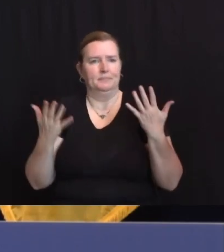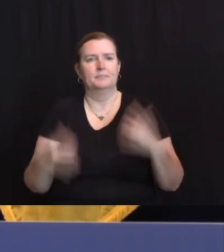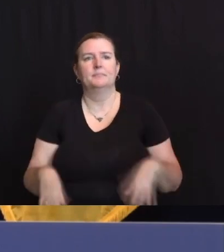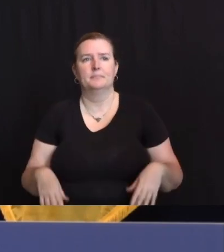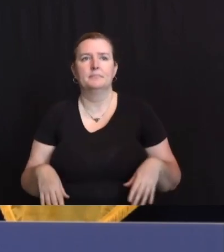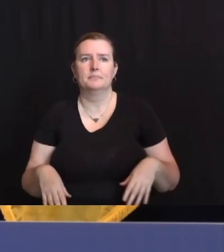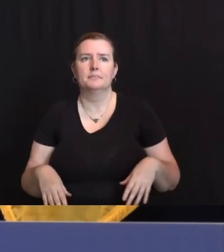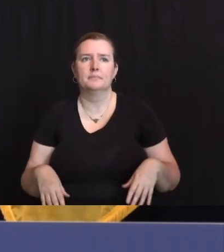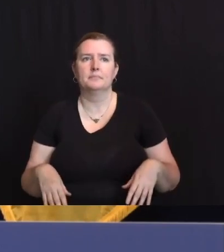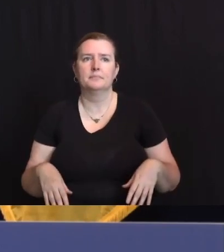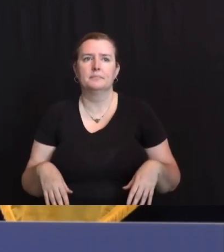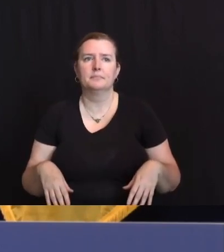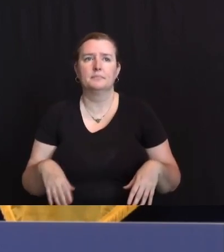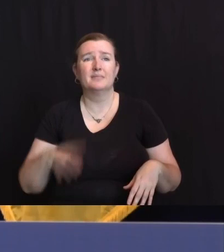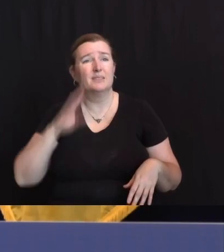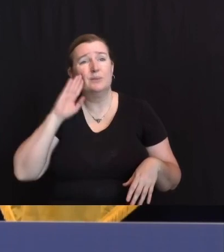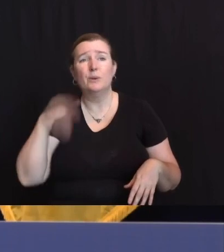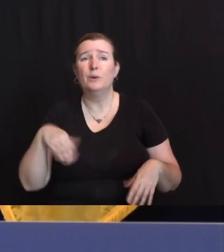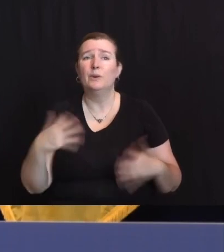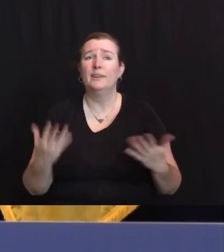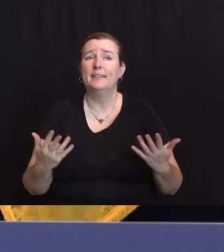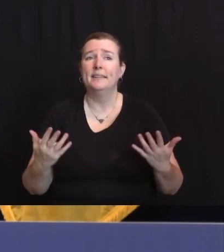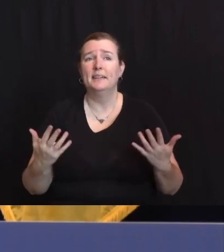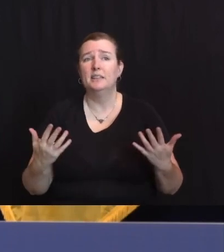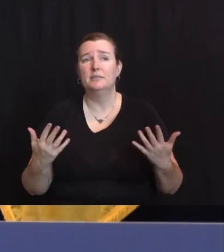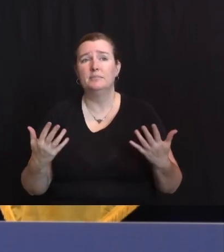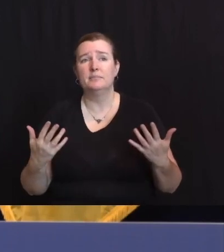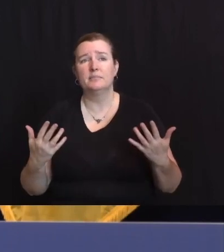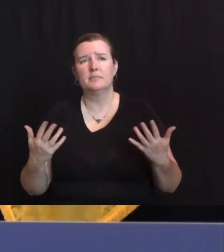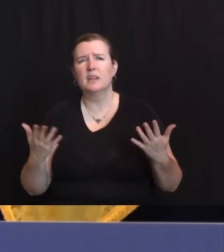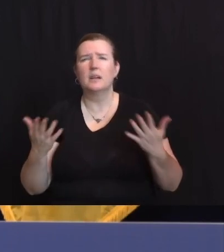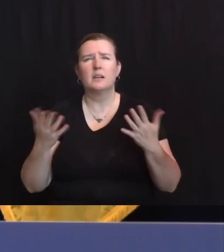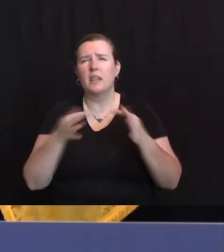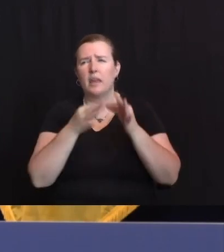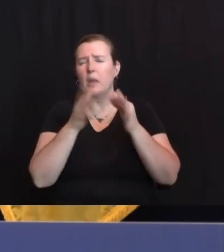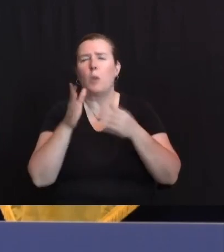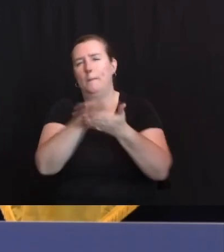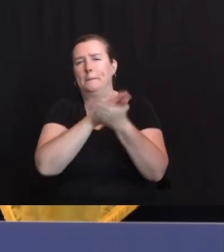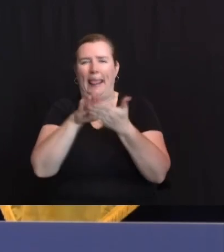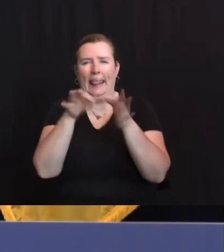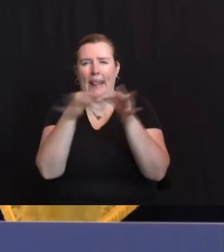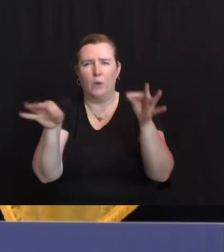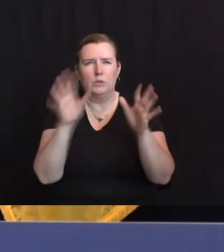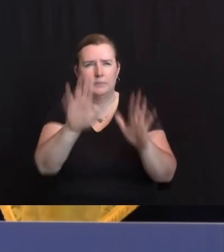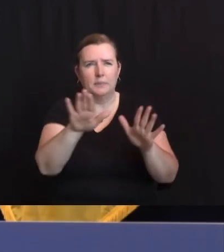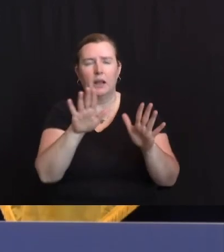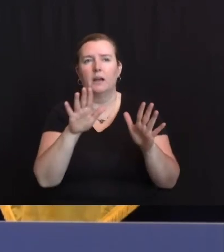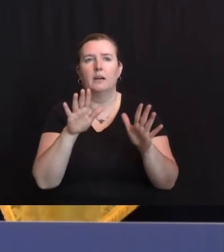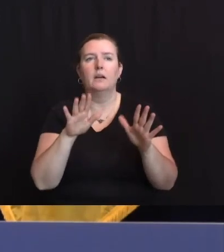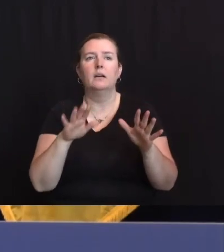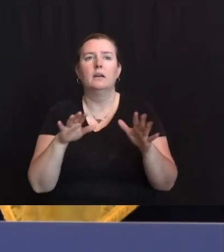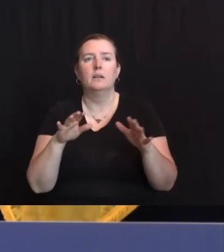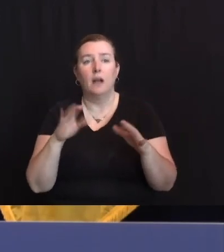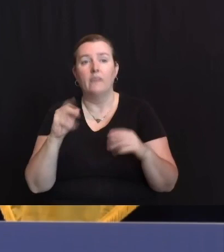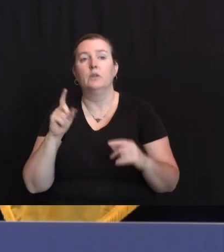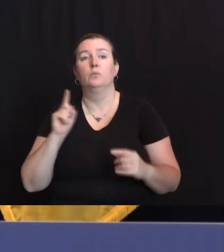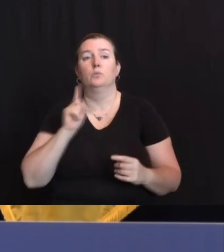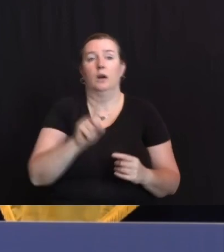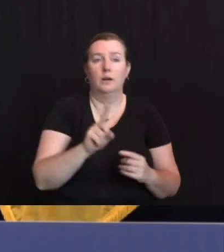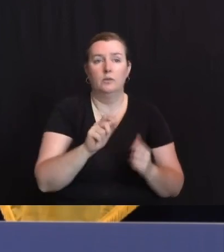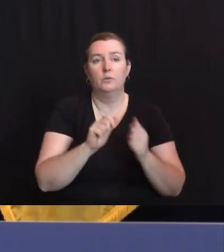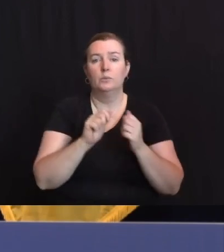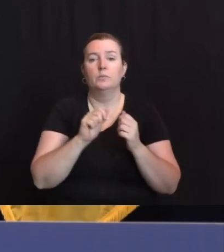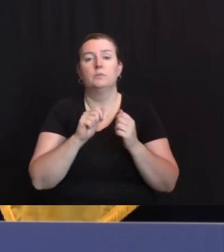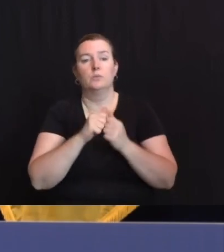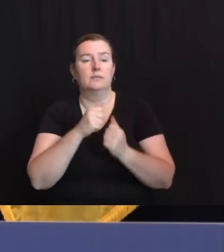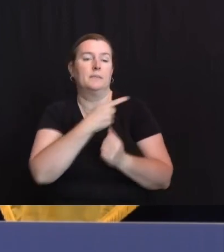think about it this way, in layman's terms, is how much are you putting at the point of attack with your patients, your